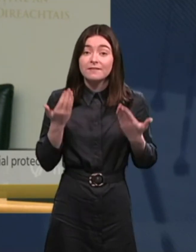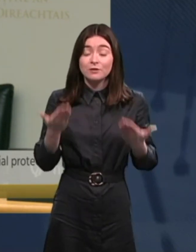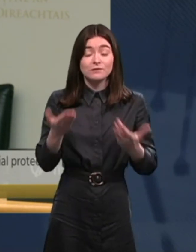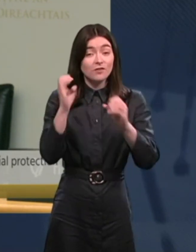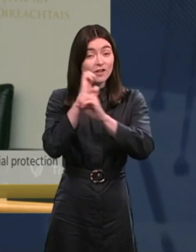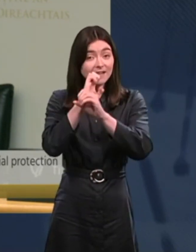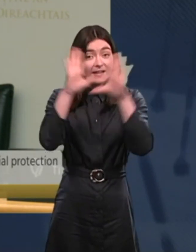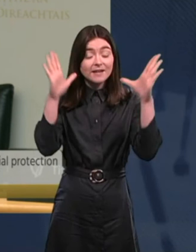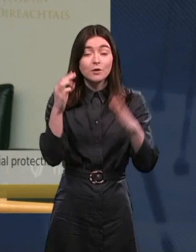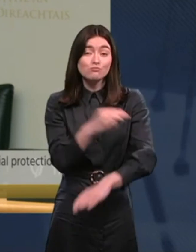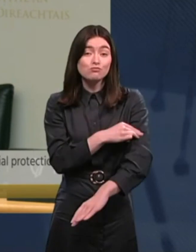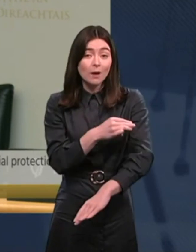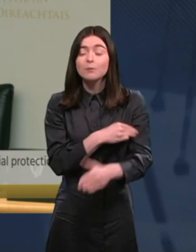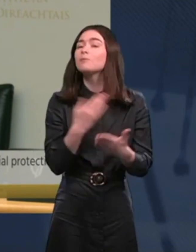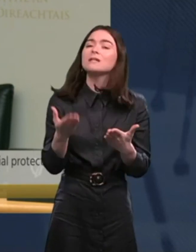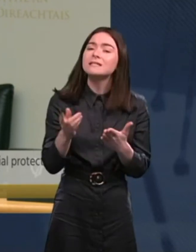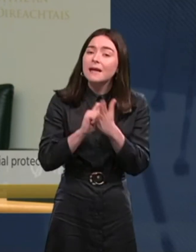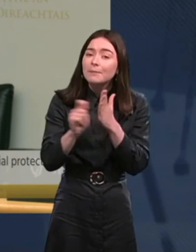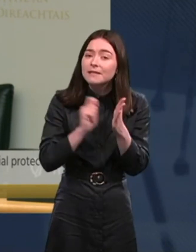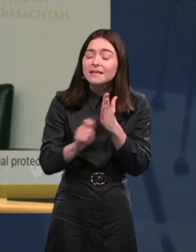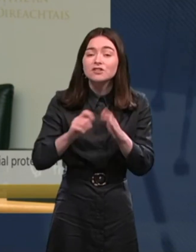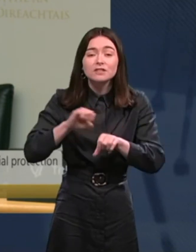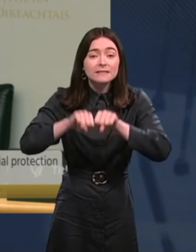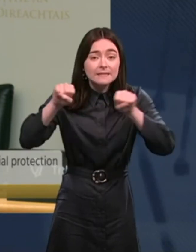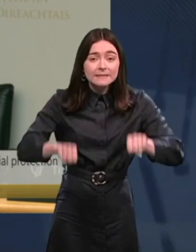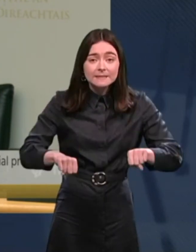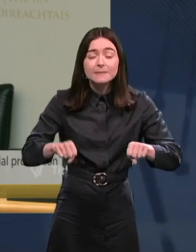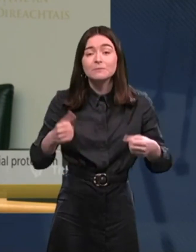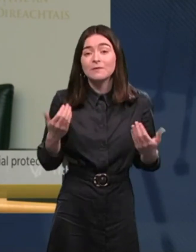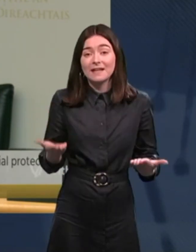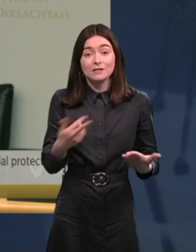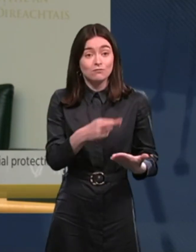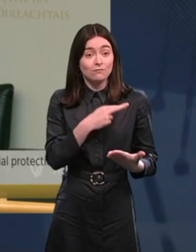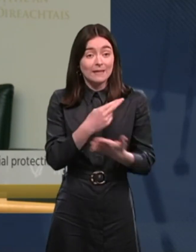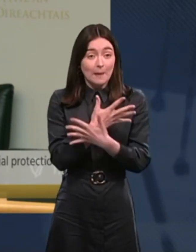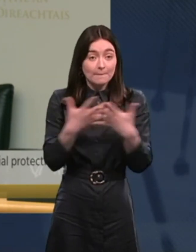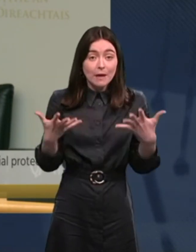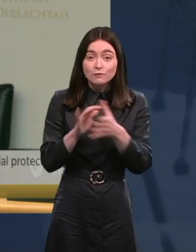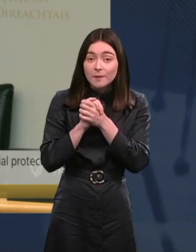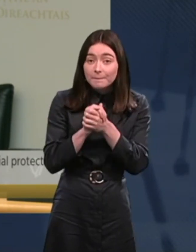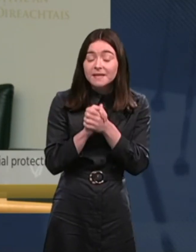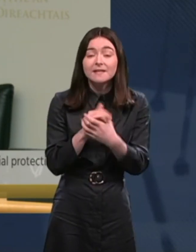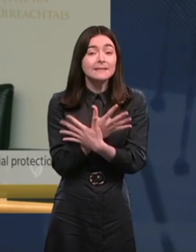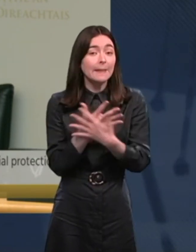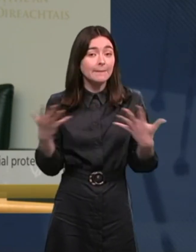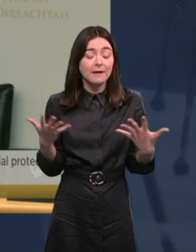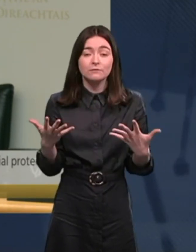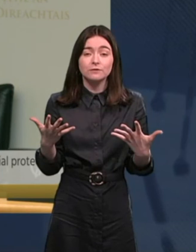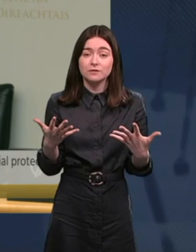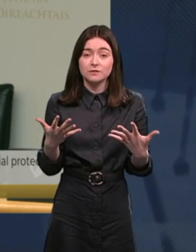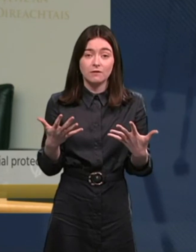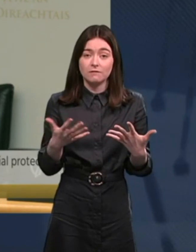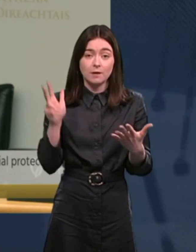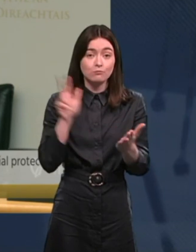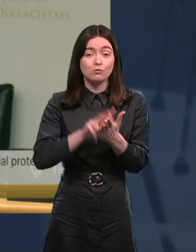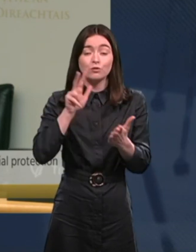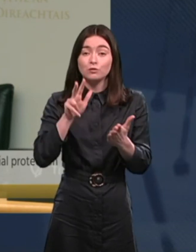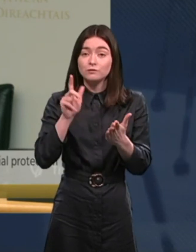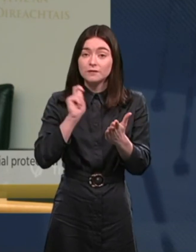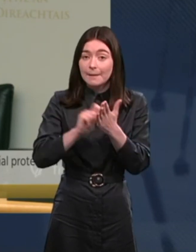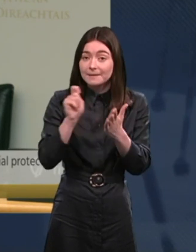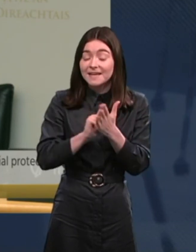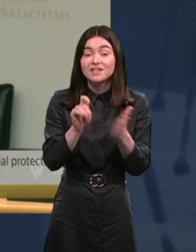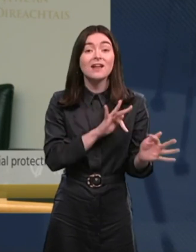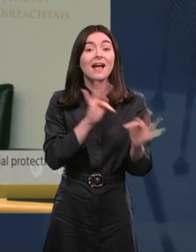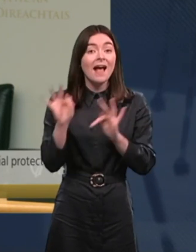problem with the application system when that is the reality of the amount of appeals and the amount of granted applications after appealing, and